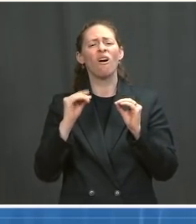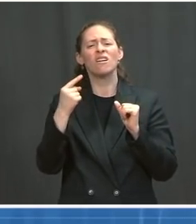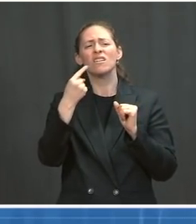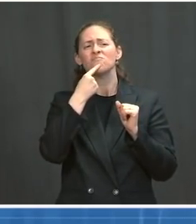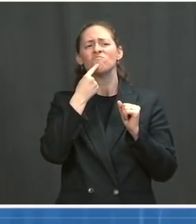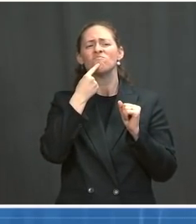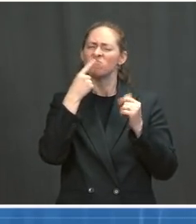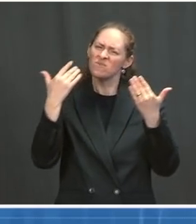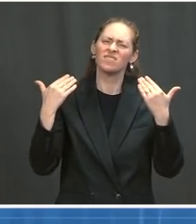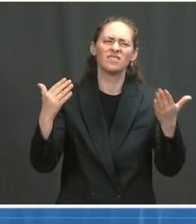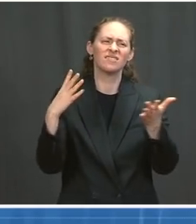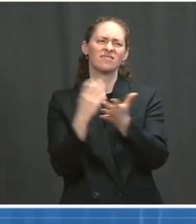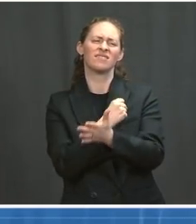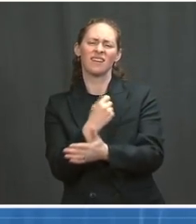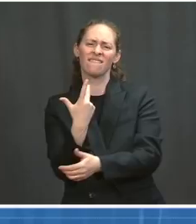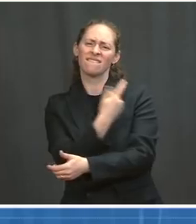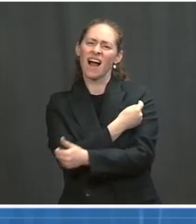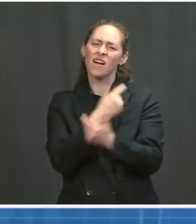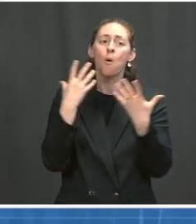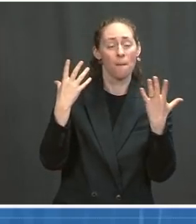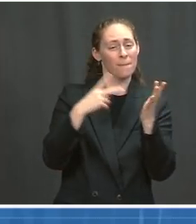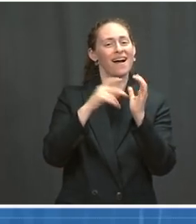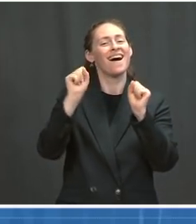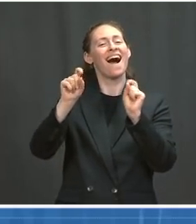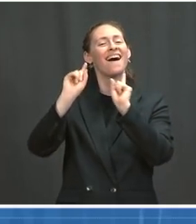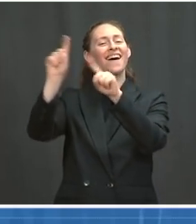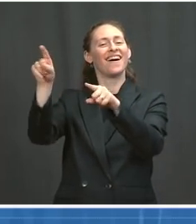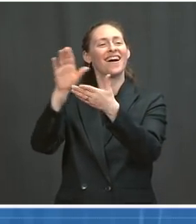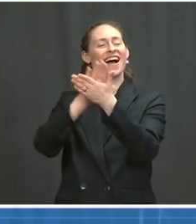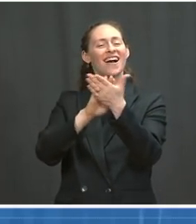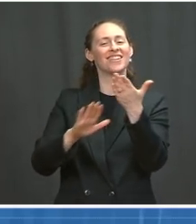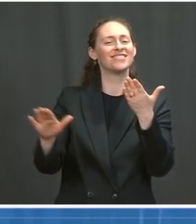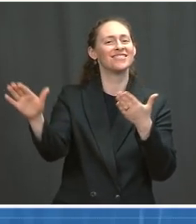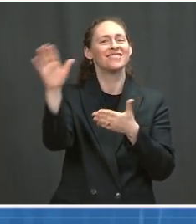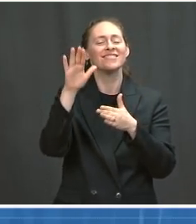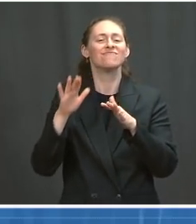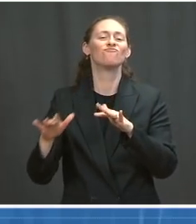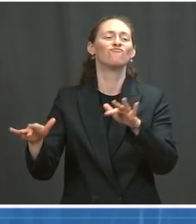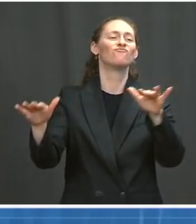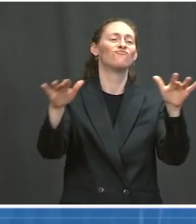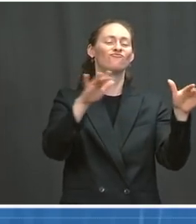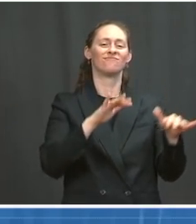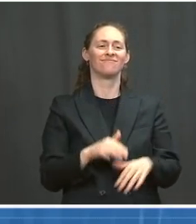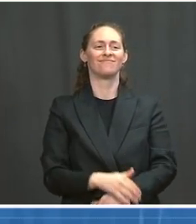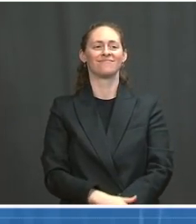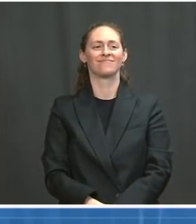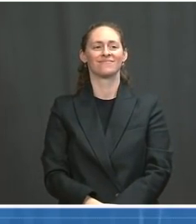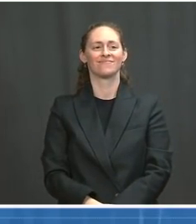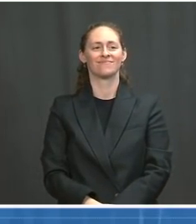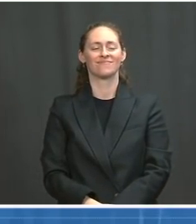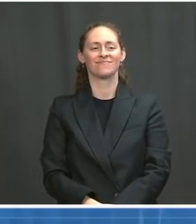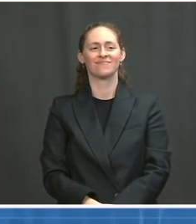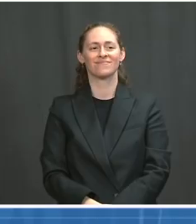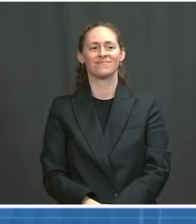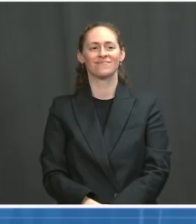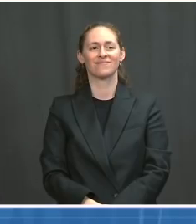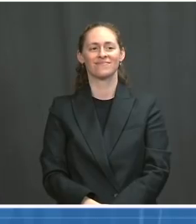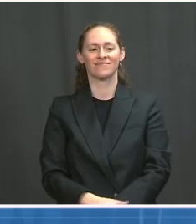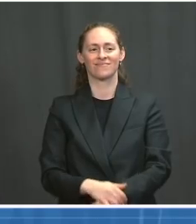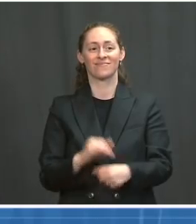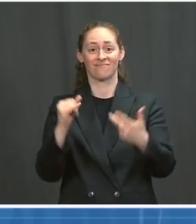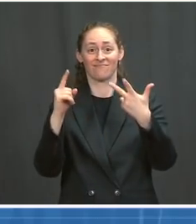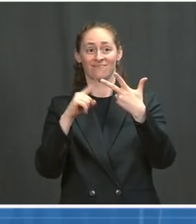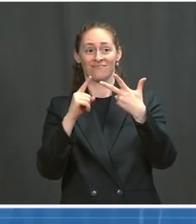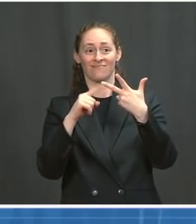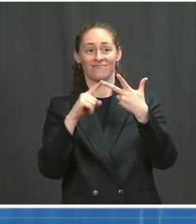that college experience next year. My youngest son, 16, is now just recently fully